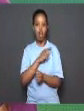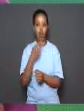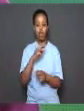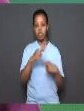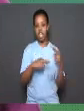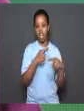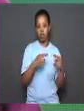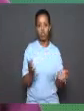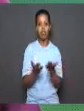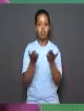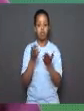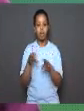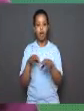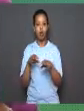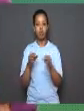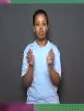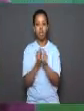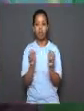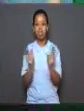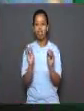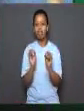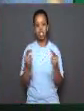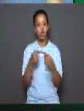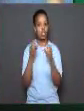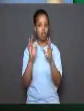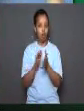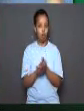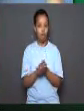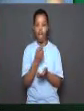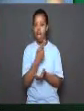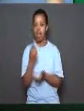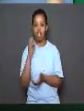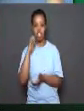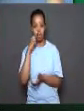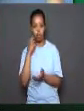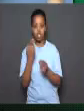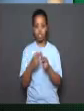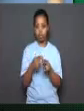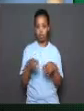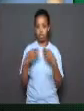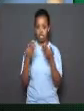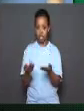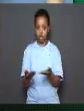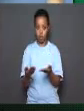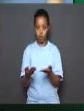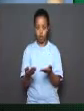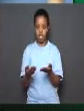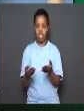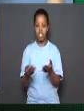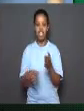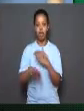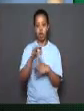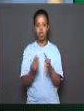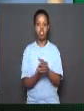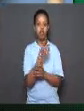they catalyzed. Some enzymes were named based on the source